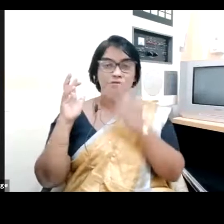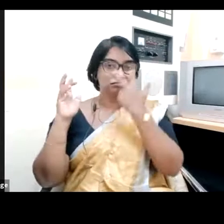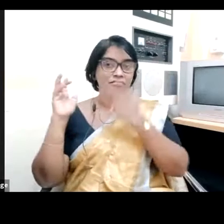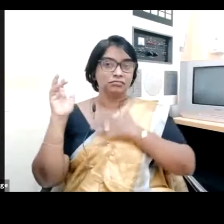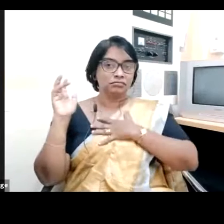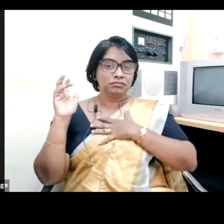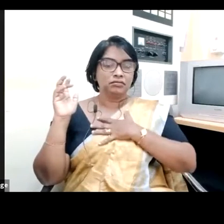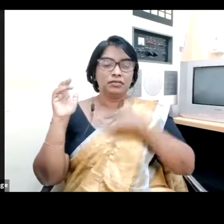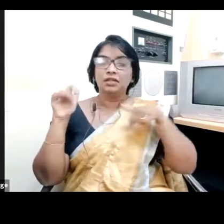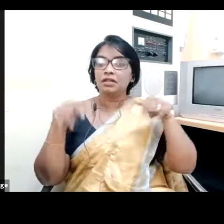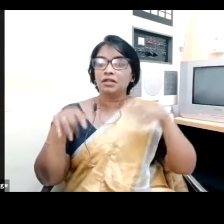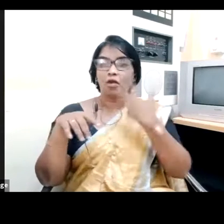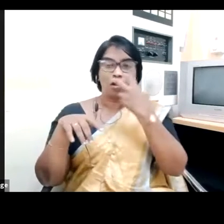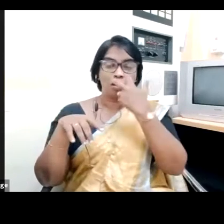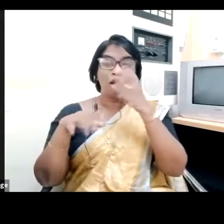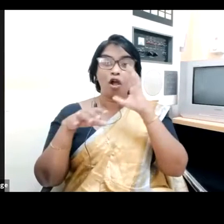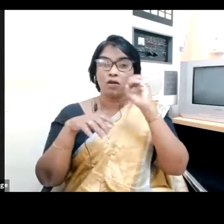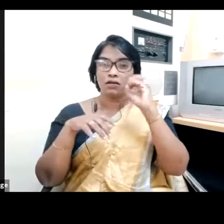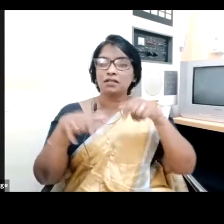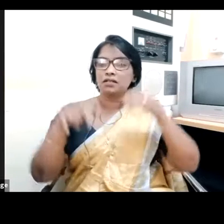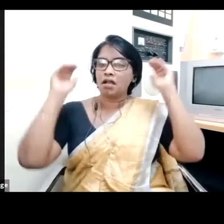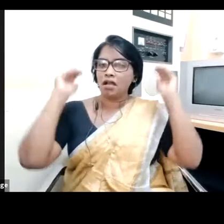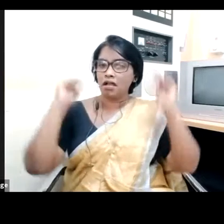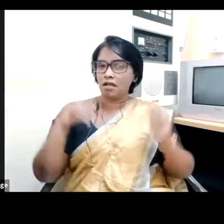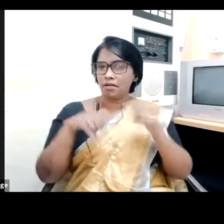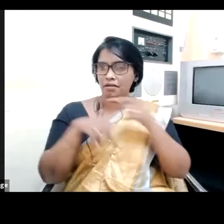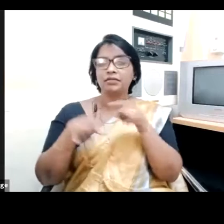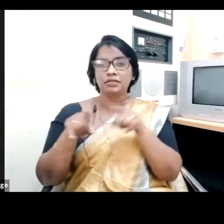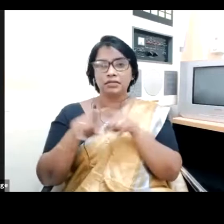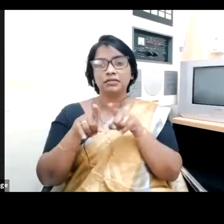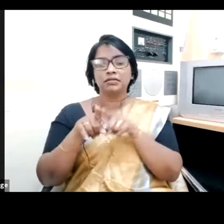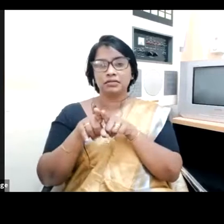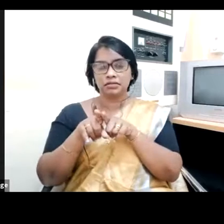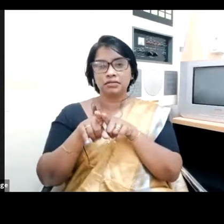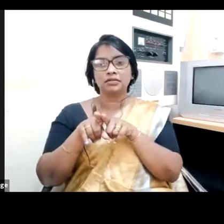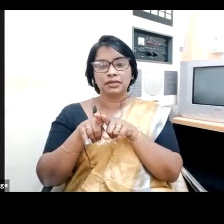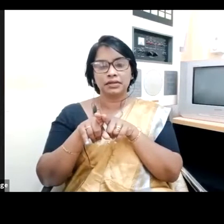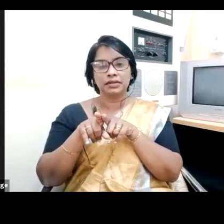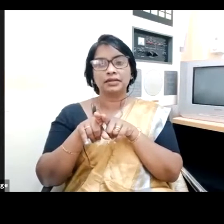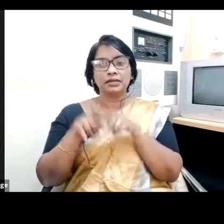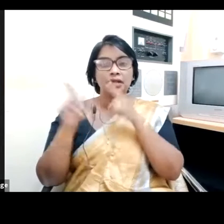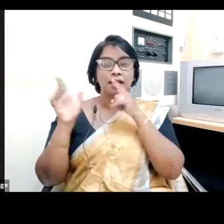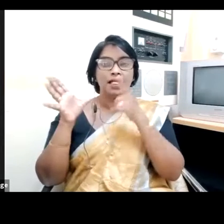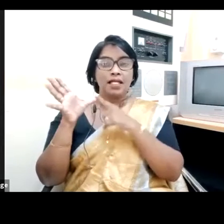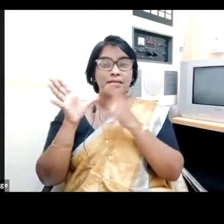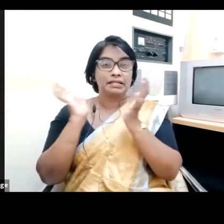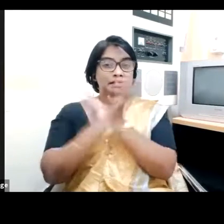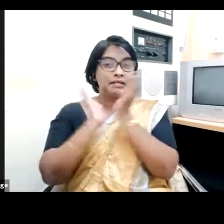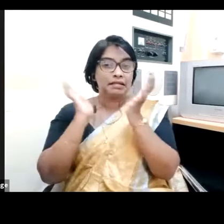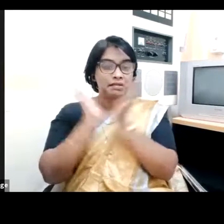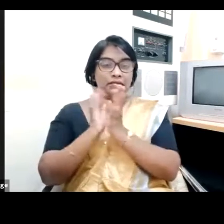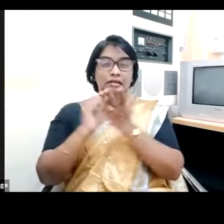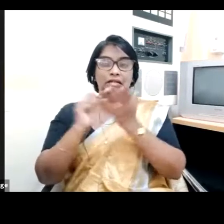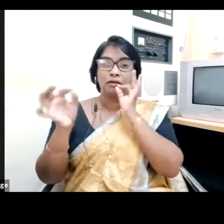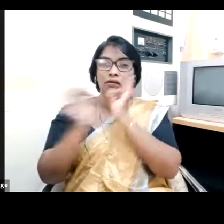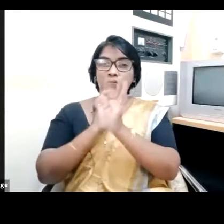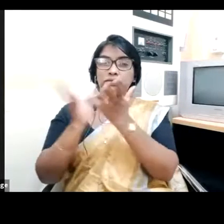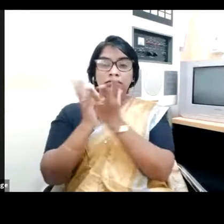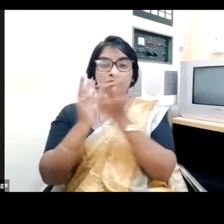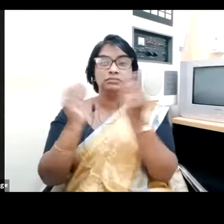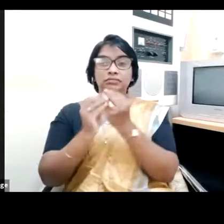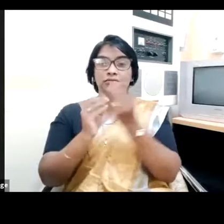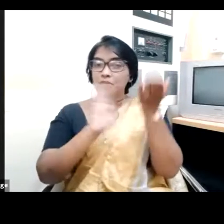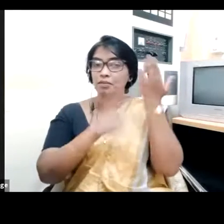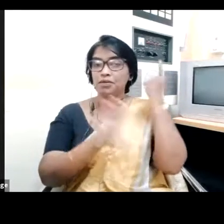increase of destroying the Amazon in the last 4 to 5 years. So the forest cover gives us the